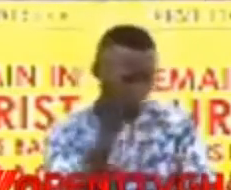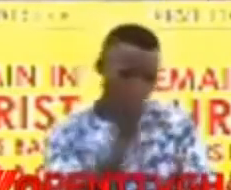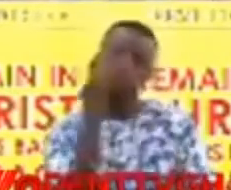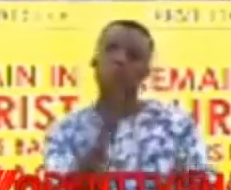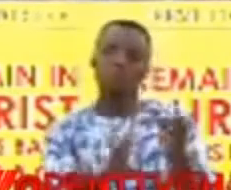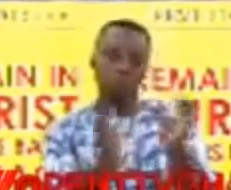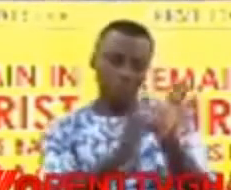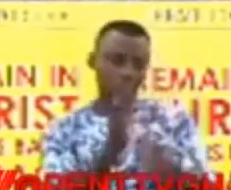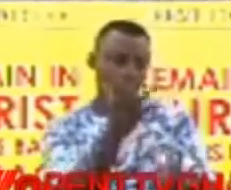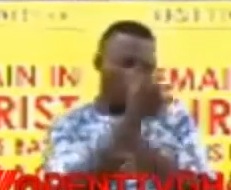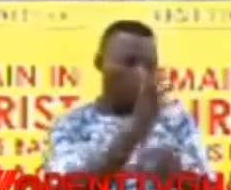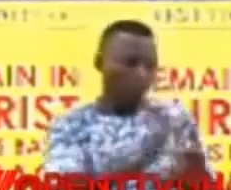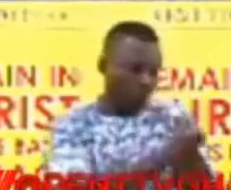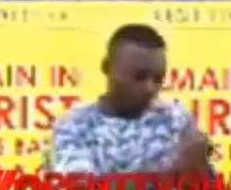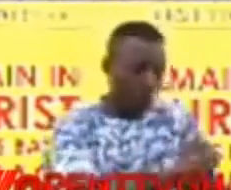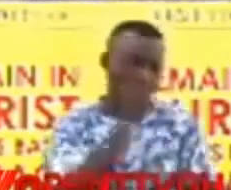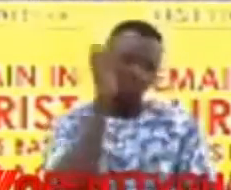have been servants. Well done,